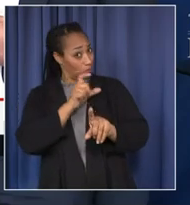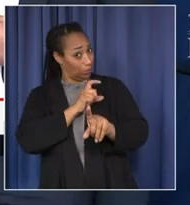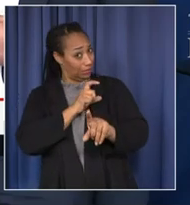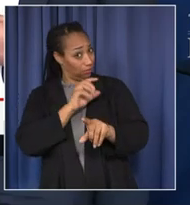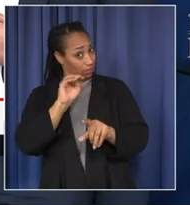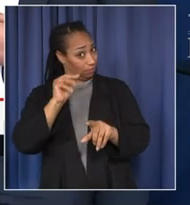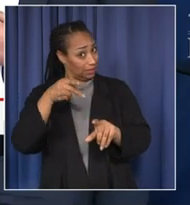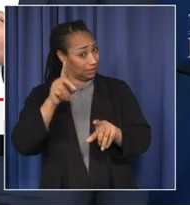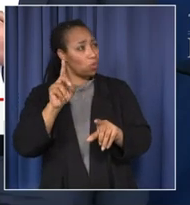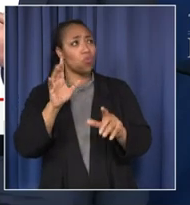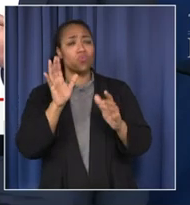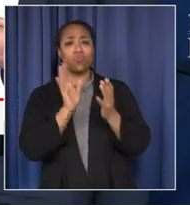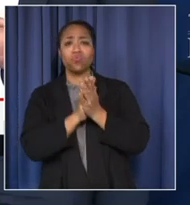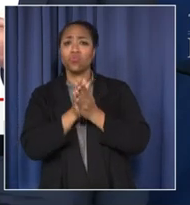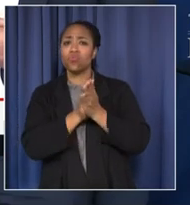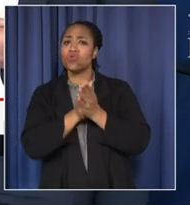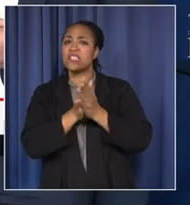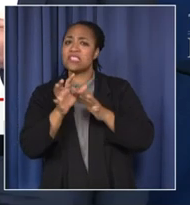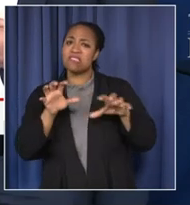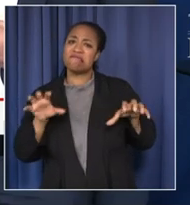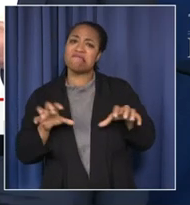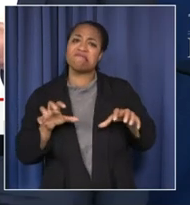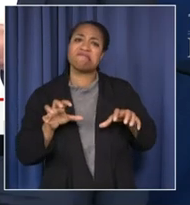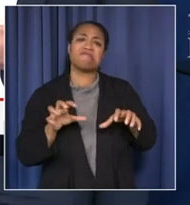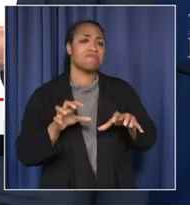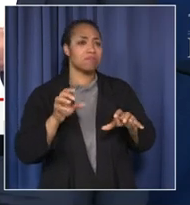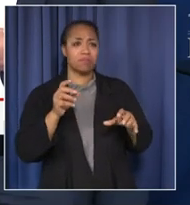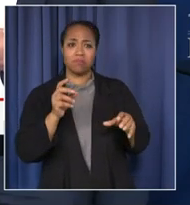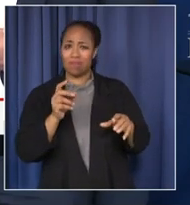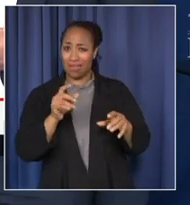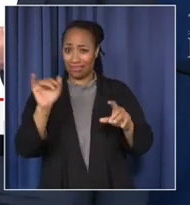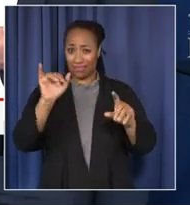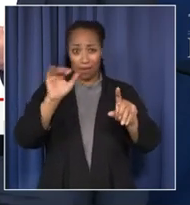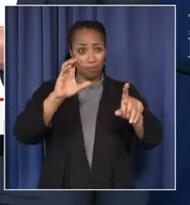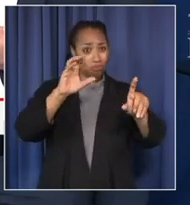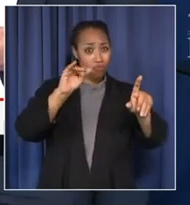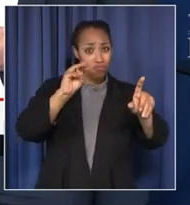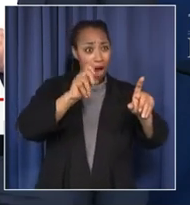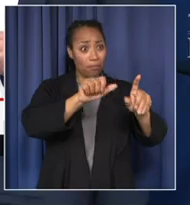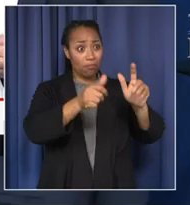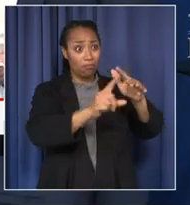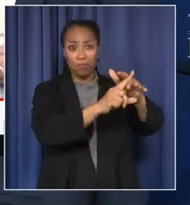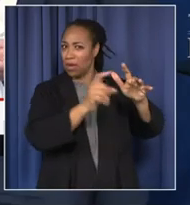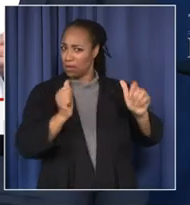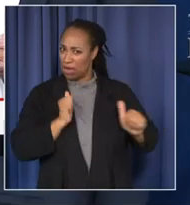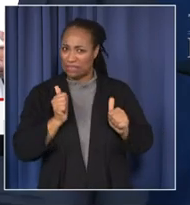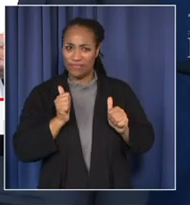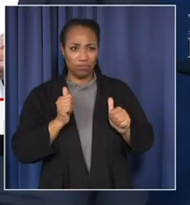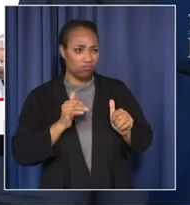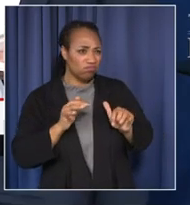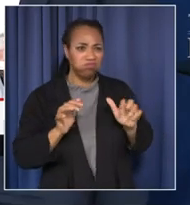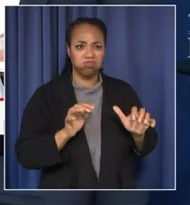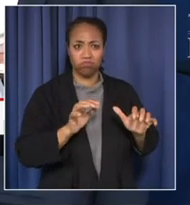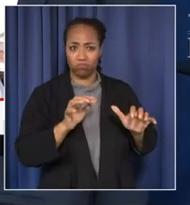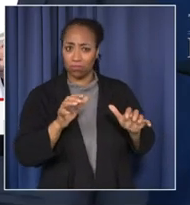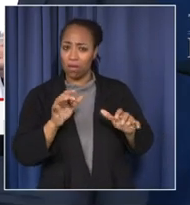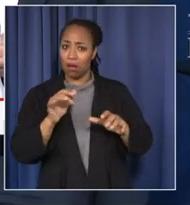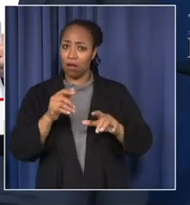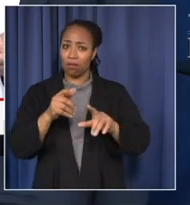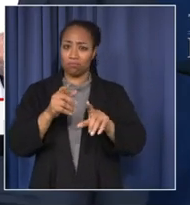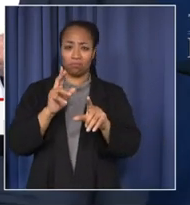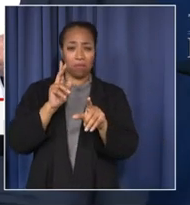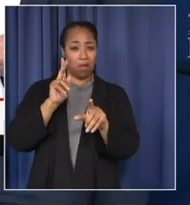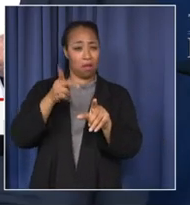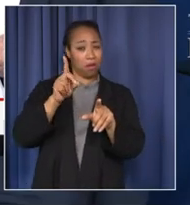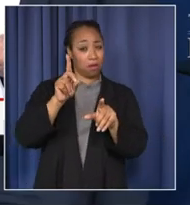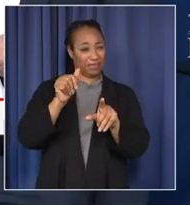just as much as any other violent crime. So I'll need to be updated on that. Sure. And before